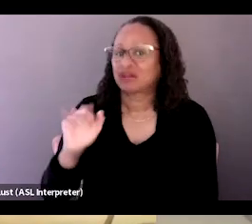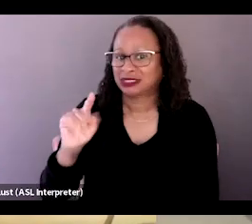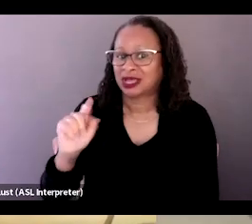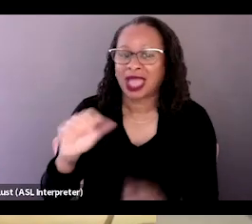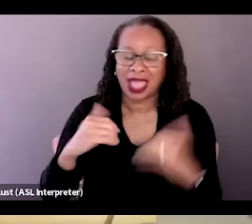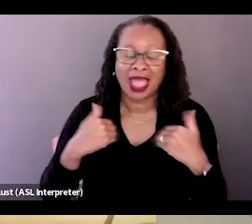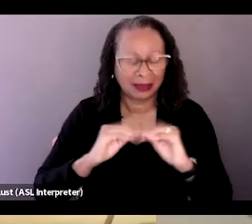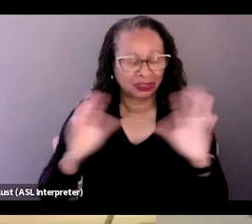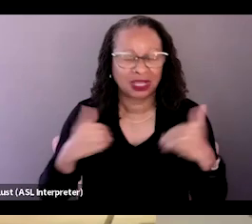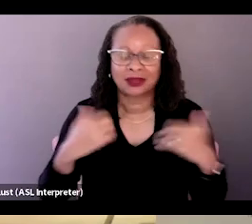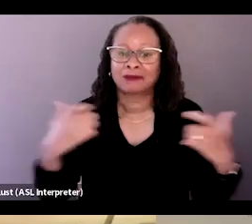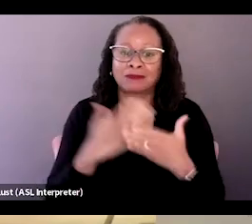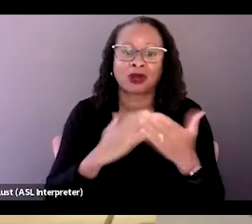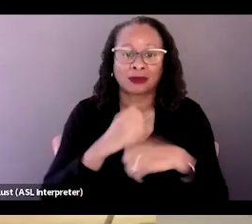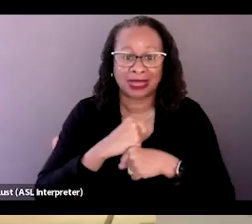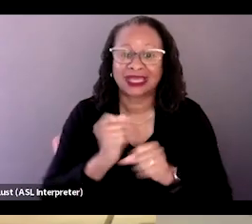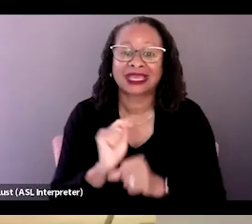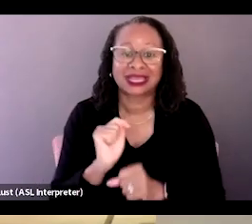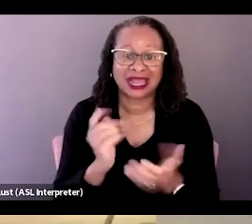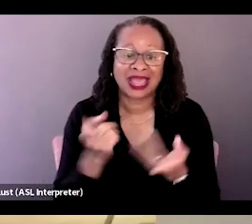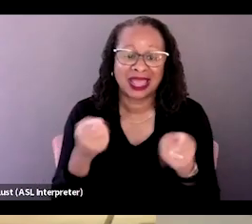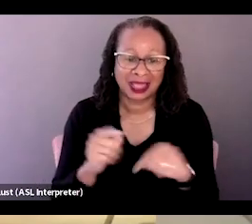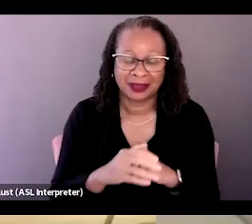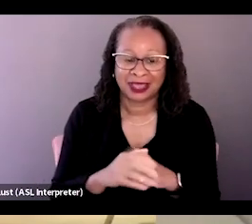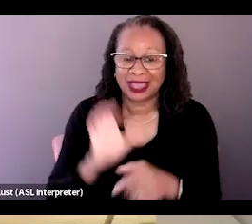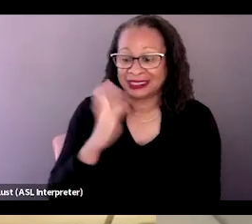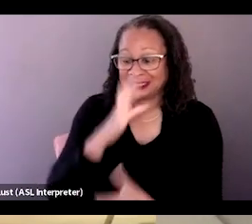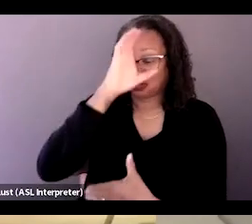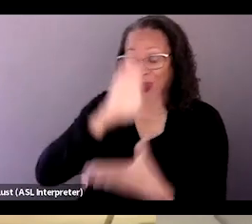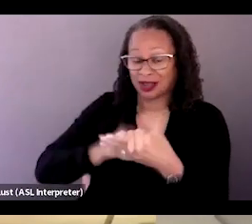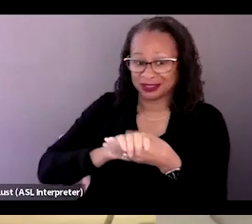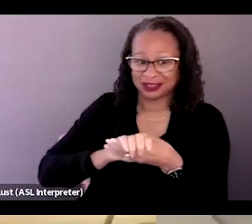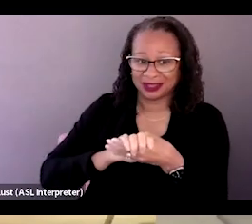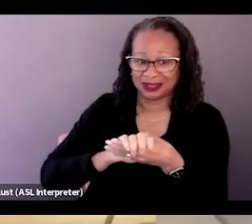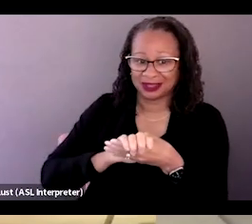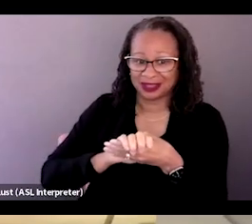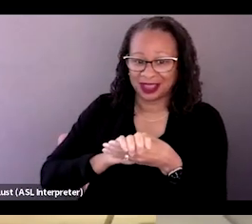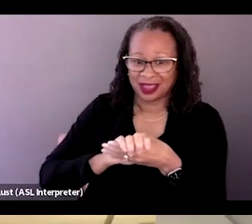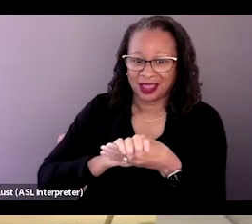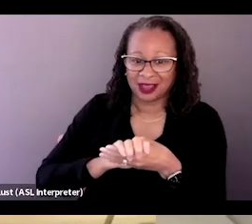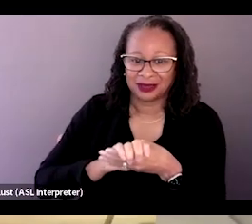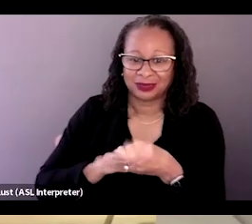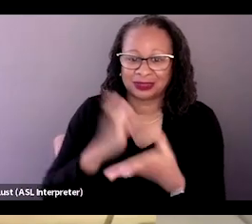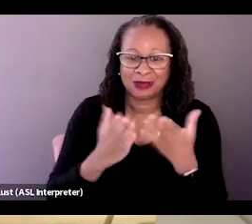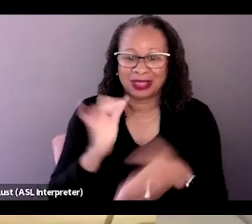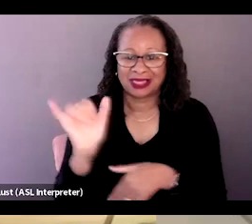happen. It sounds like your husband might have been a part of it, like maybe a translator for you